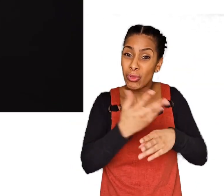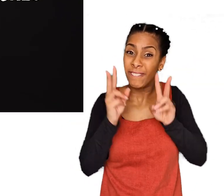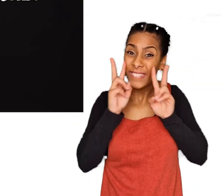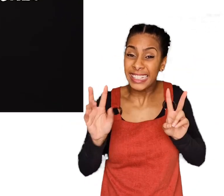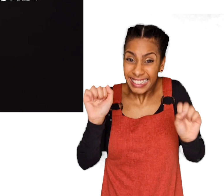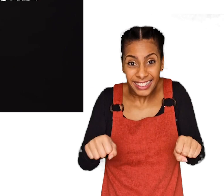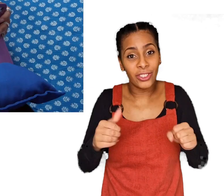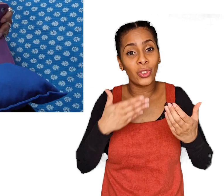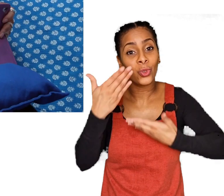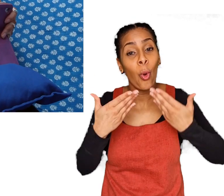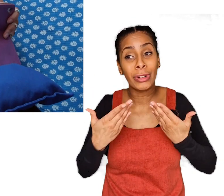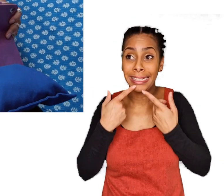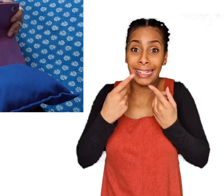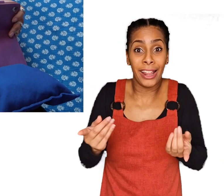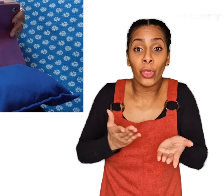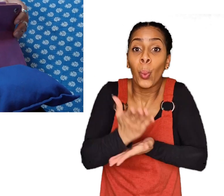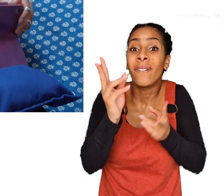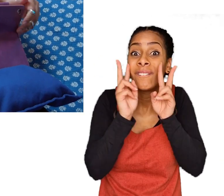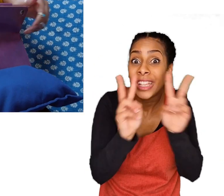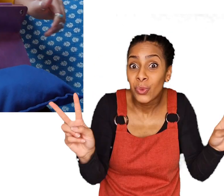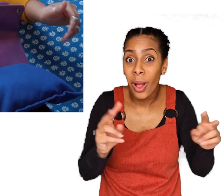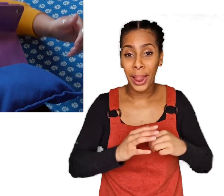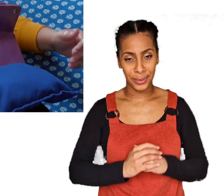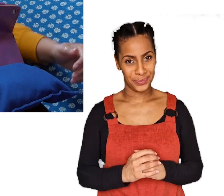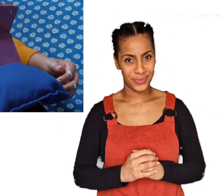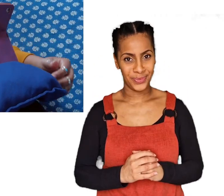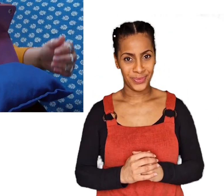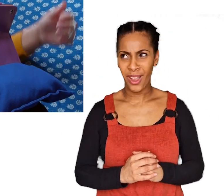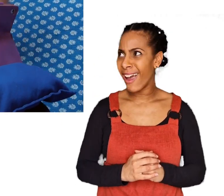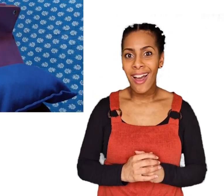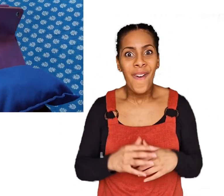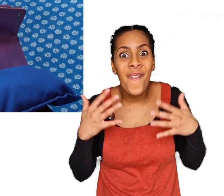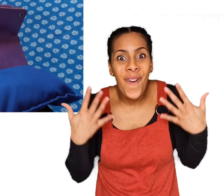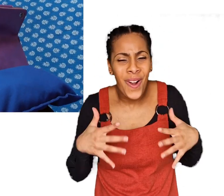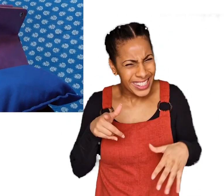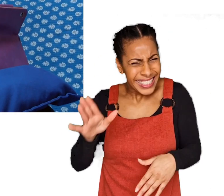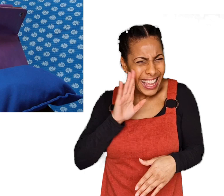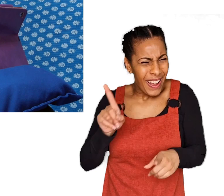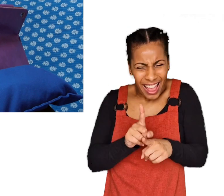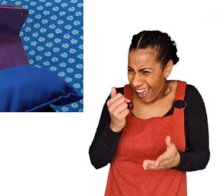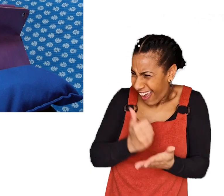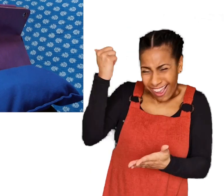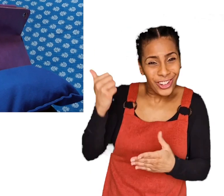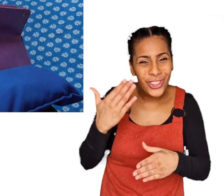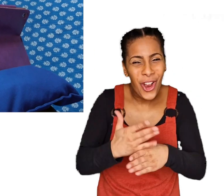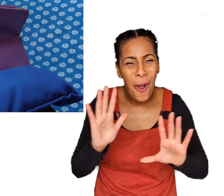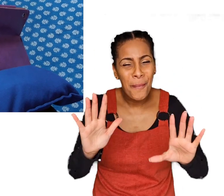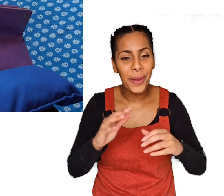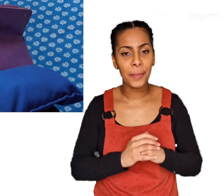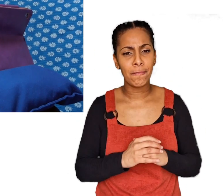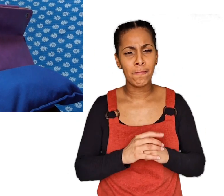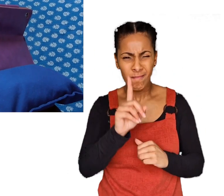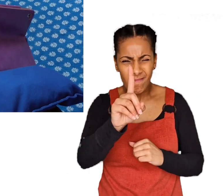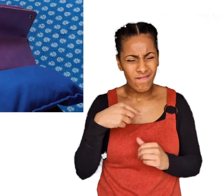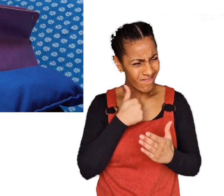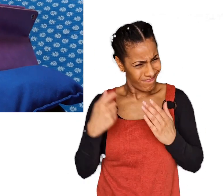through visual. Whoa, that sounds like the coolest job ever. But I've